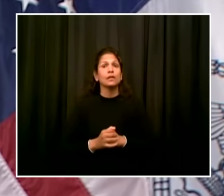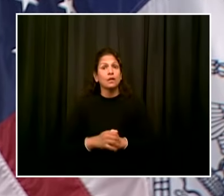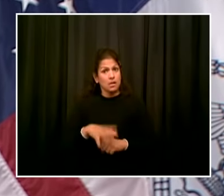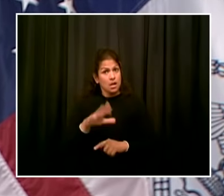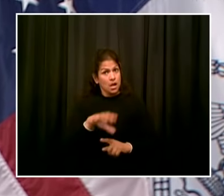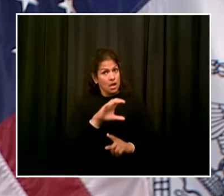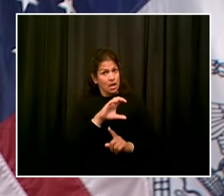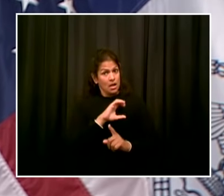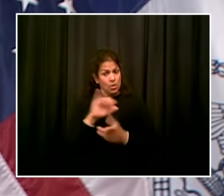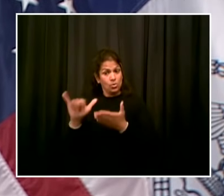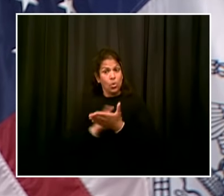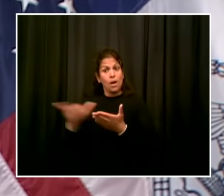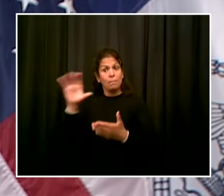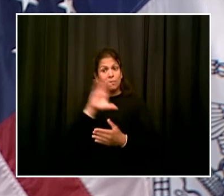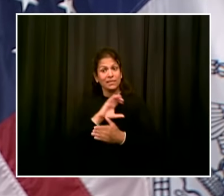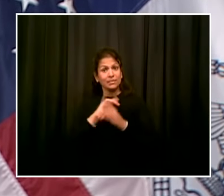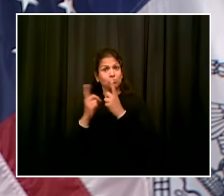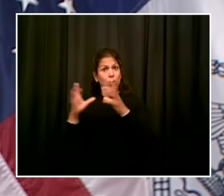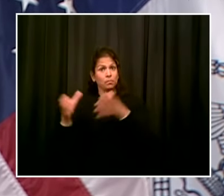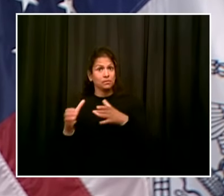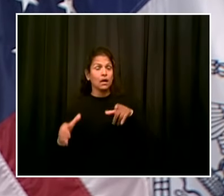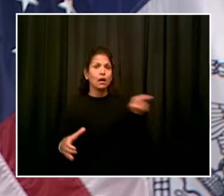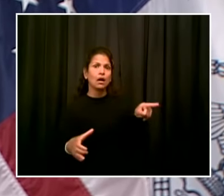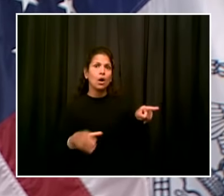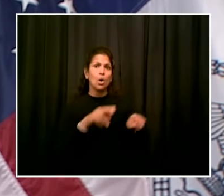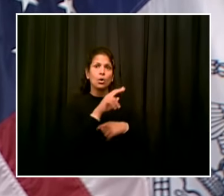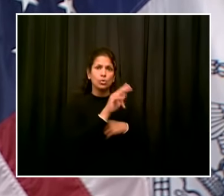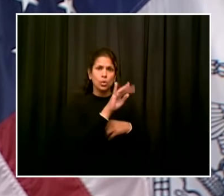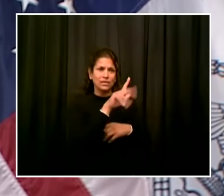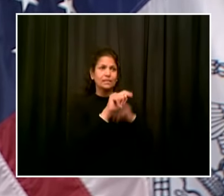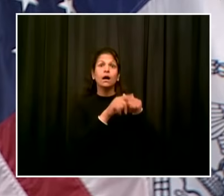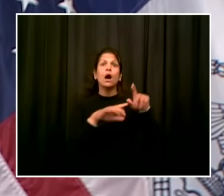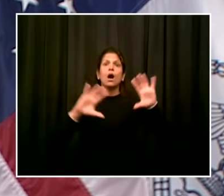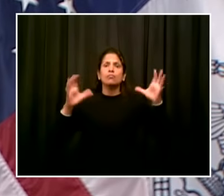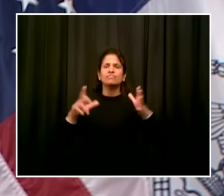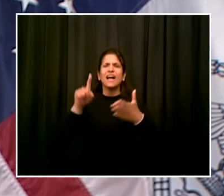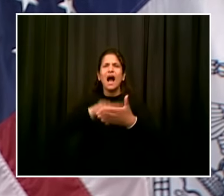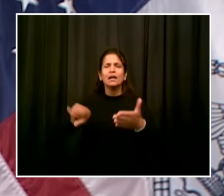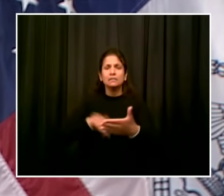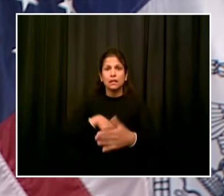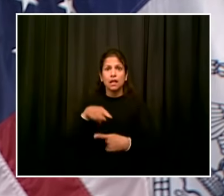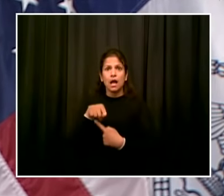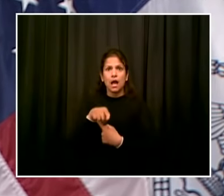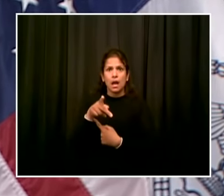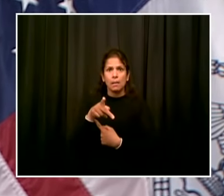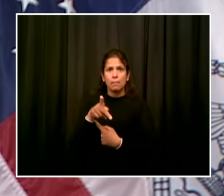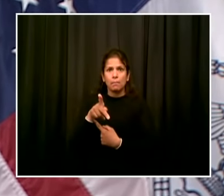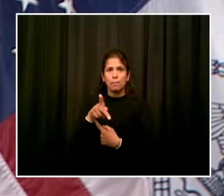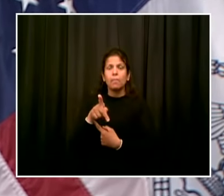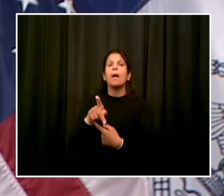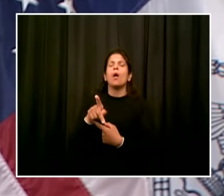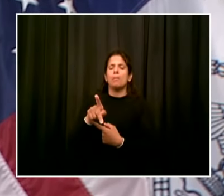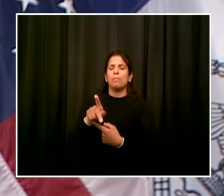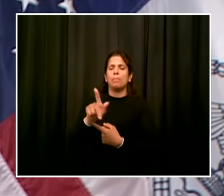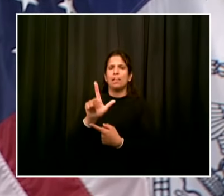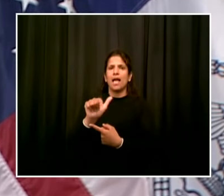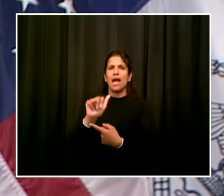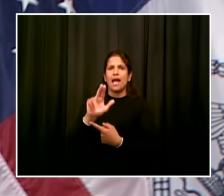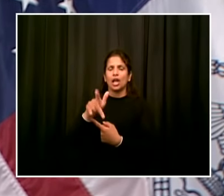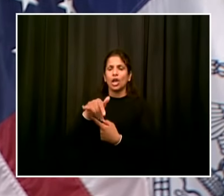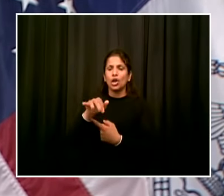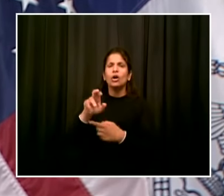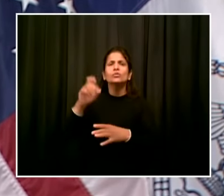placard enforcement teams. That was due to budget cuts. Now, your pay-by-plate electronic system is not in place until next year at the earliest. So right